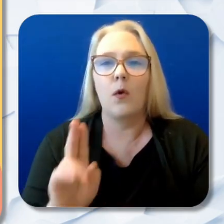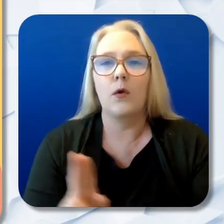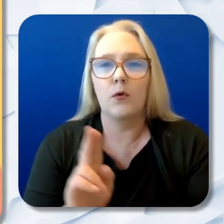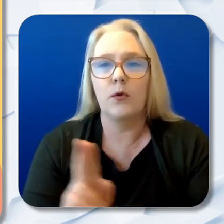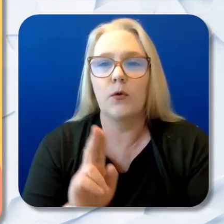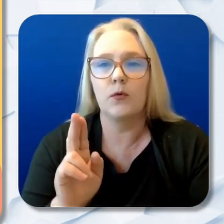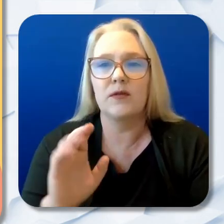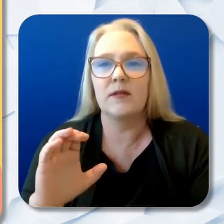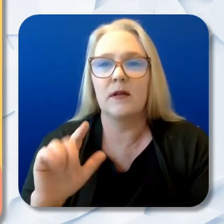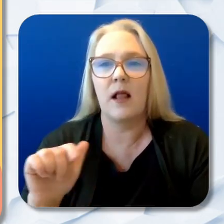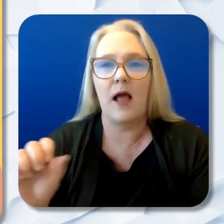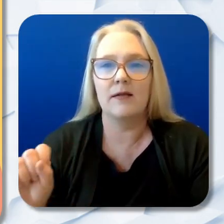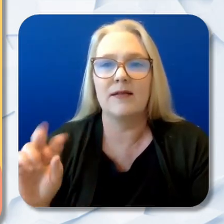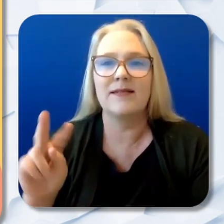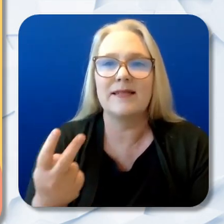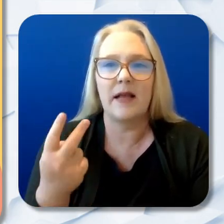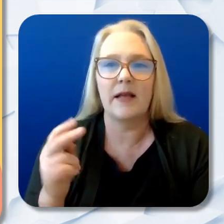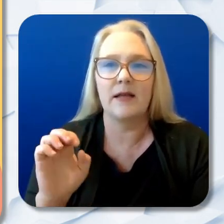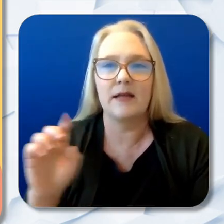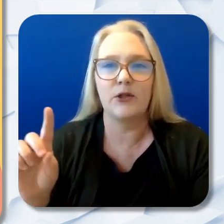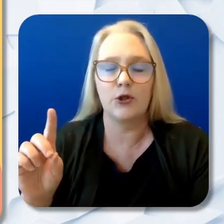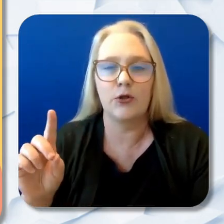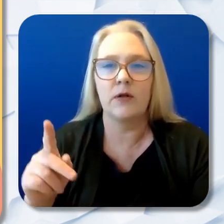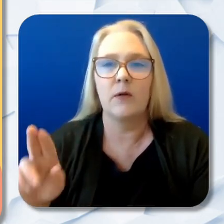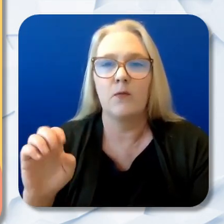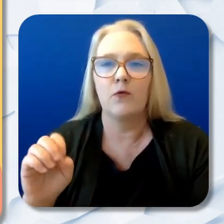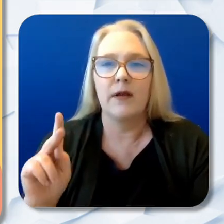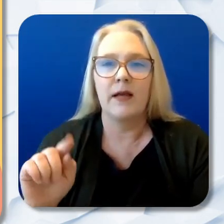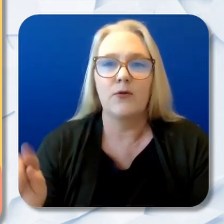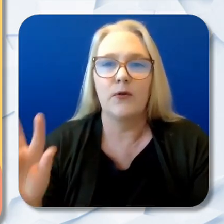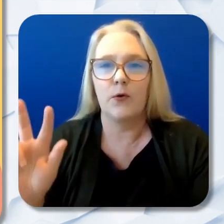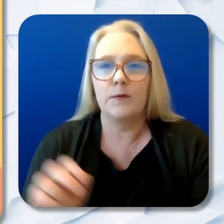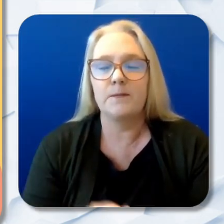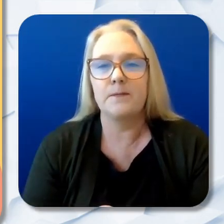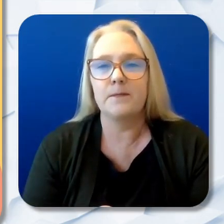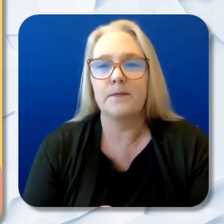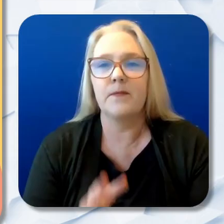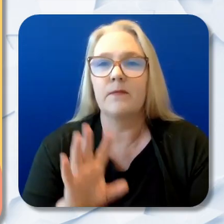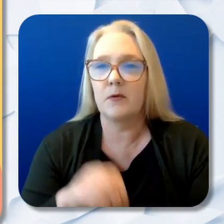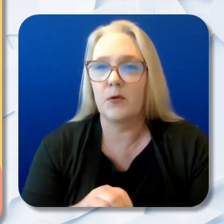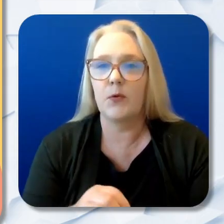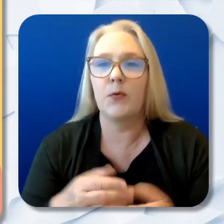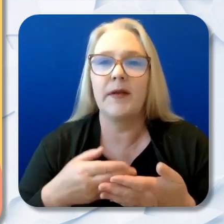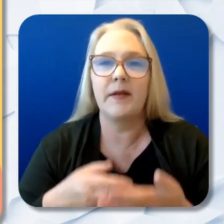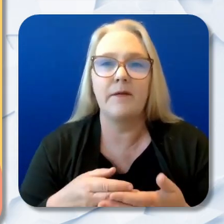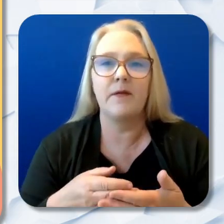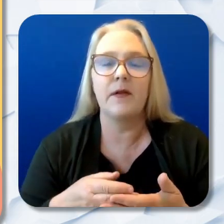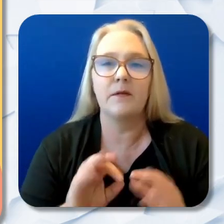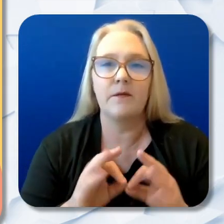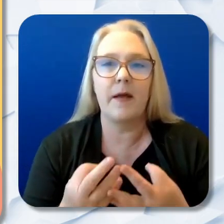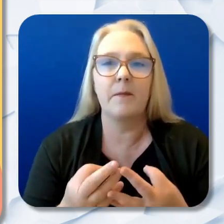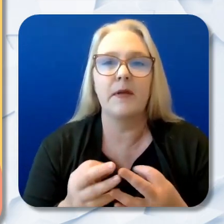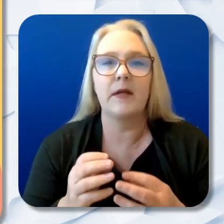use the class second edition pre-K to third. And that includes in family childcare homes also. So if you operate